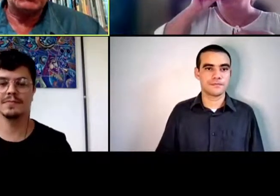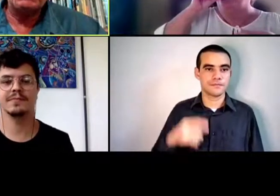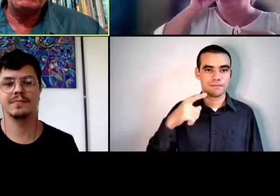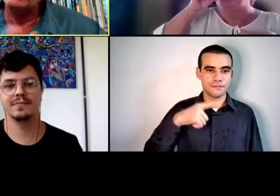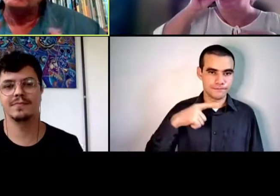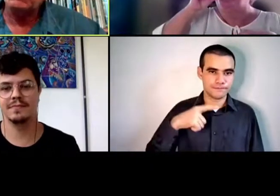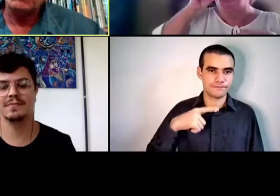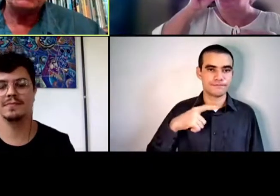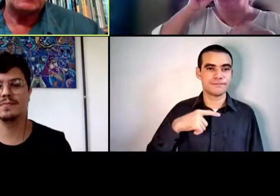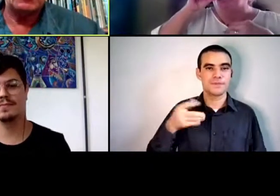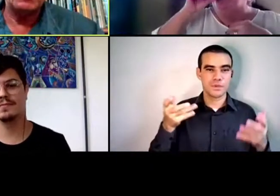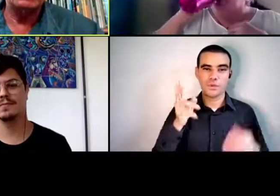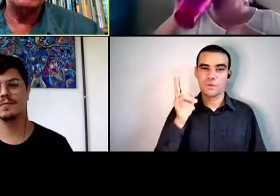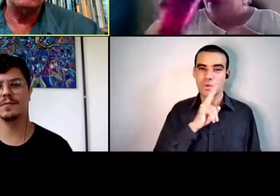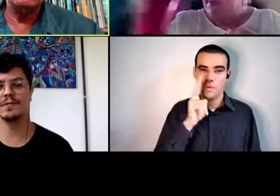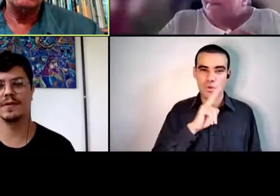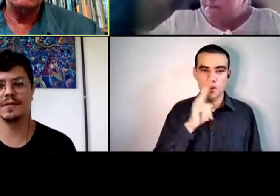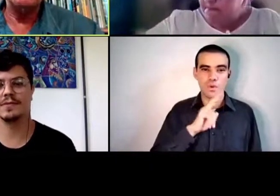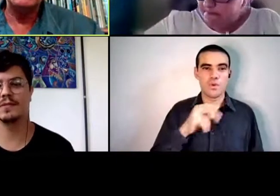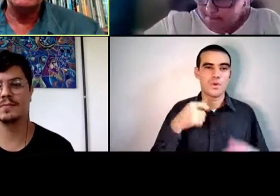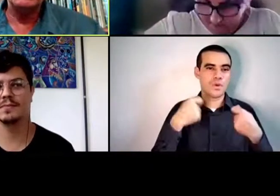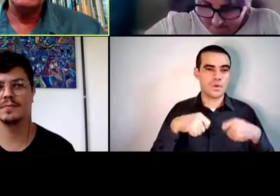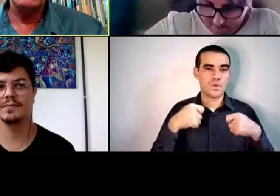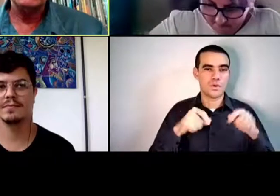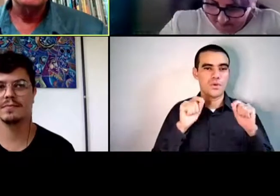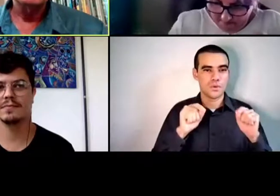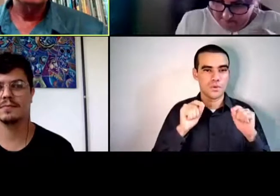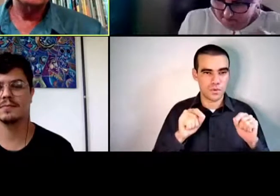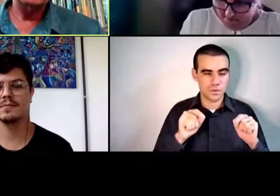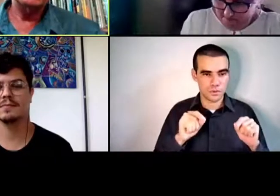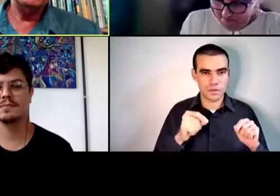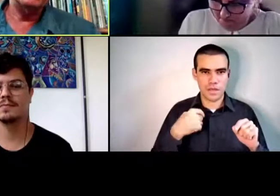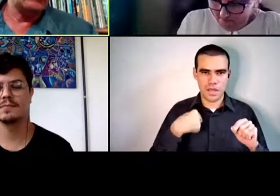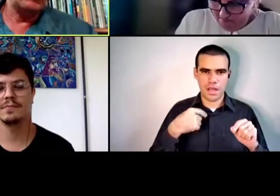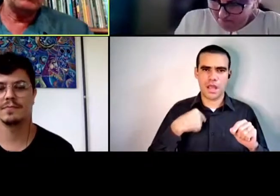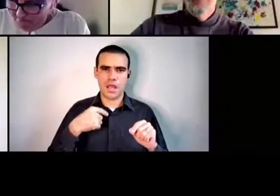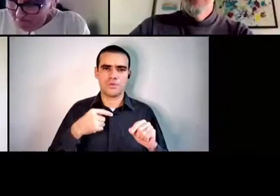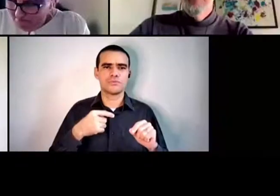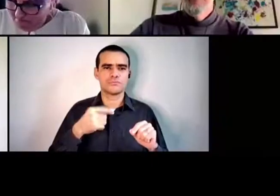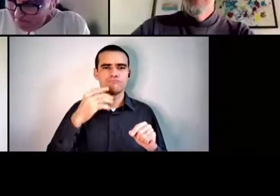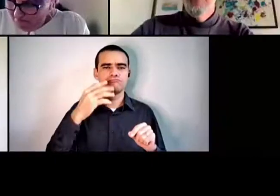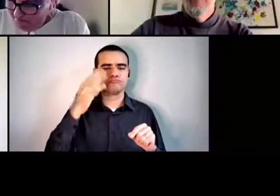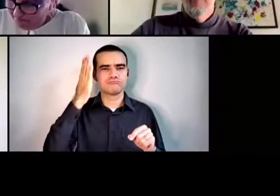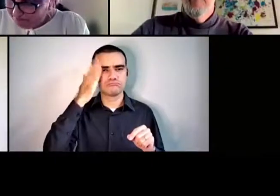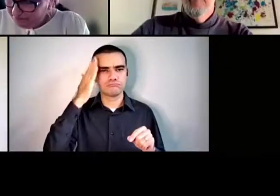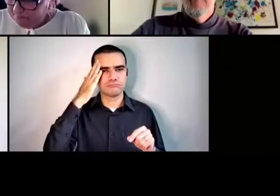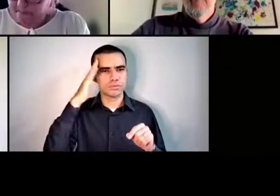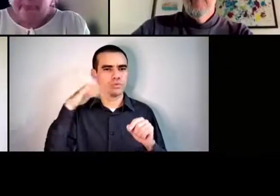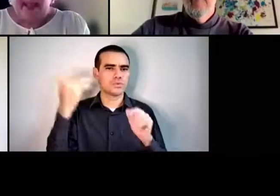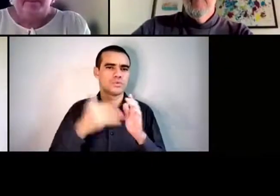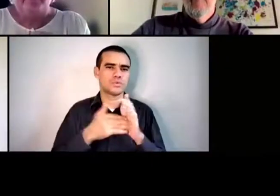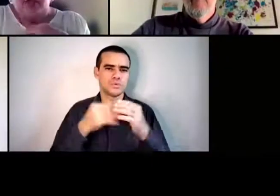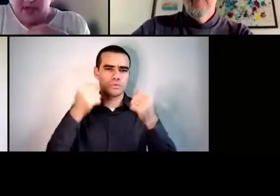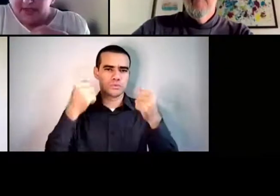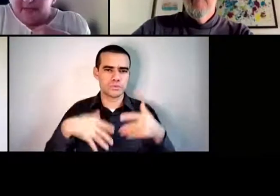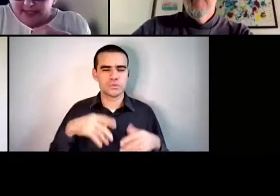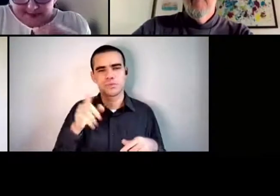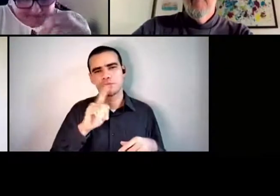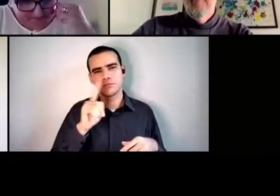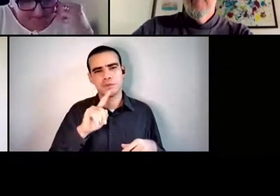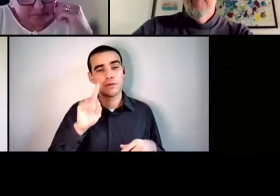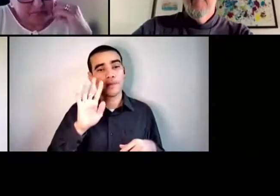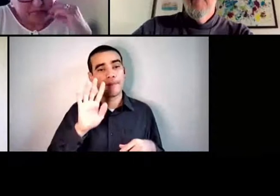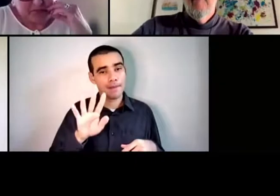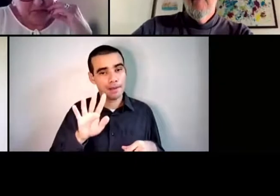We have an urgent need. I cannot say with competence about curriculum reform